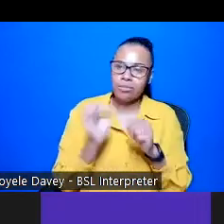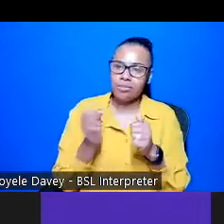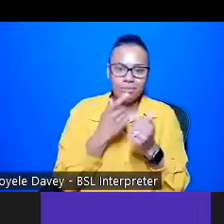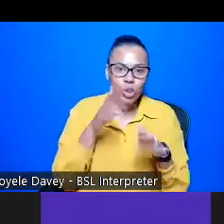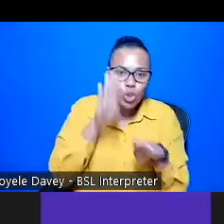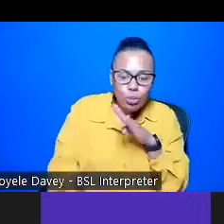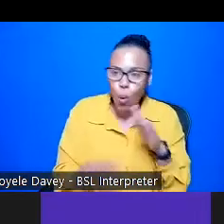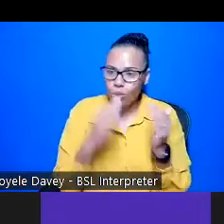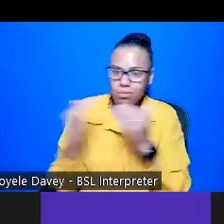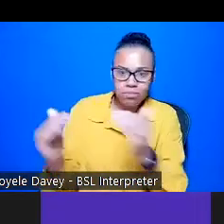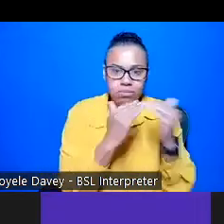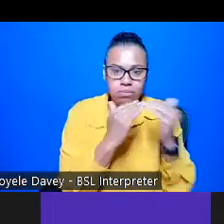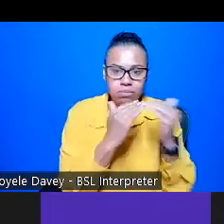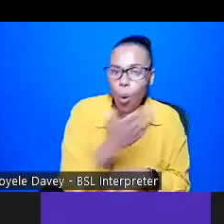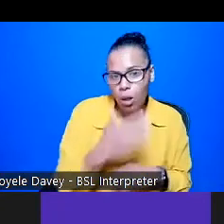Thanks.